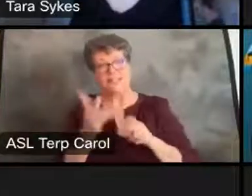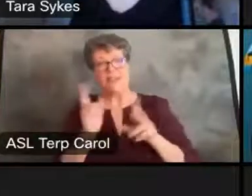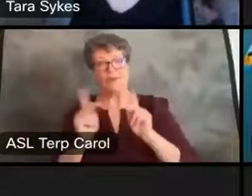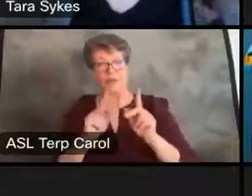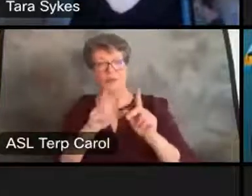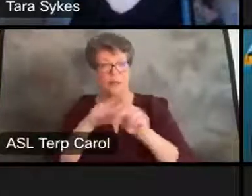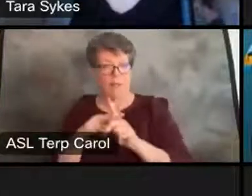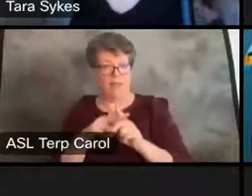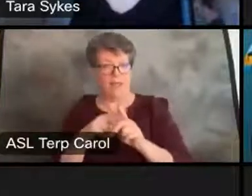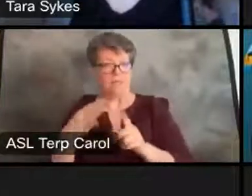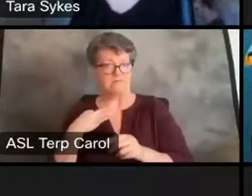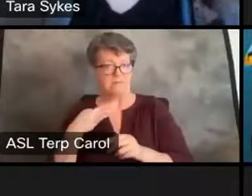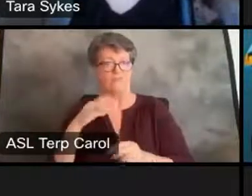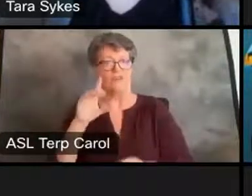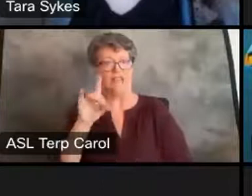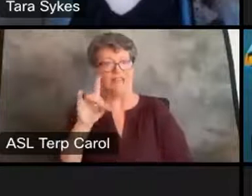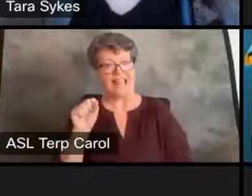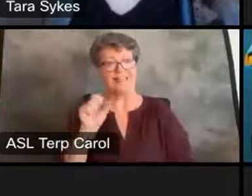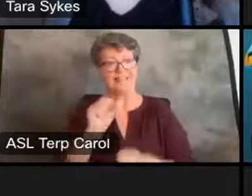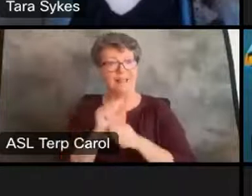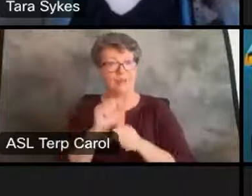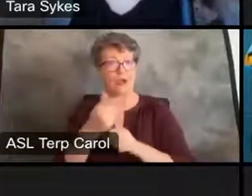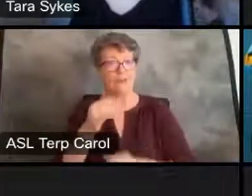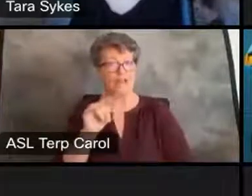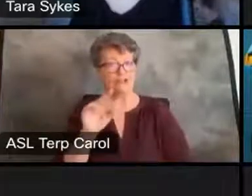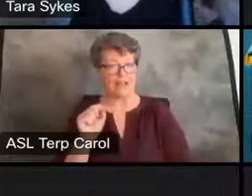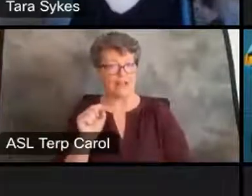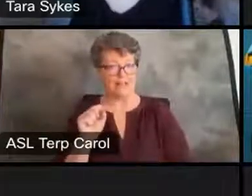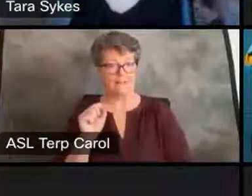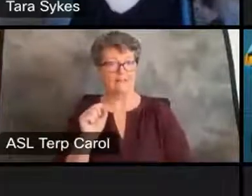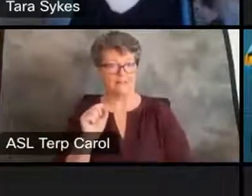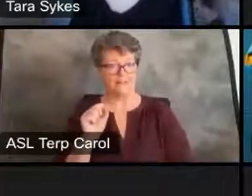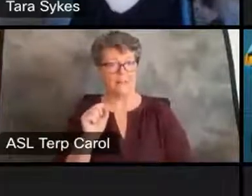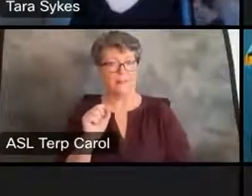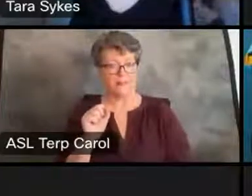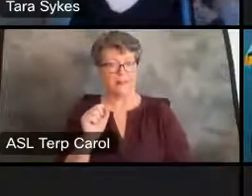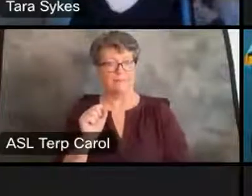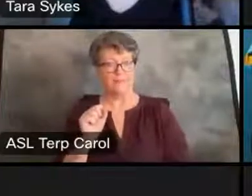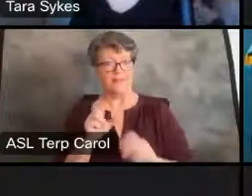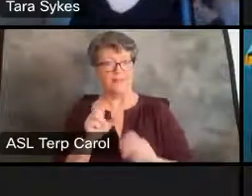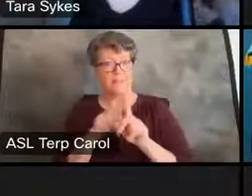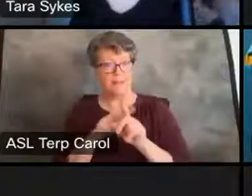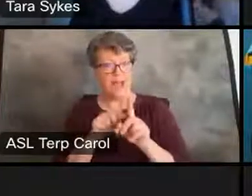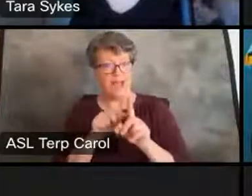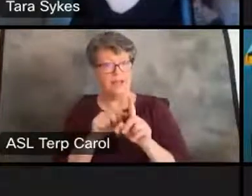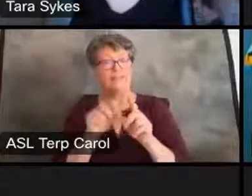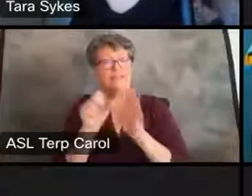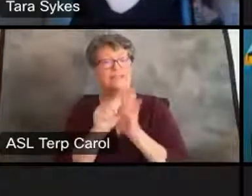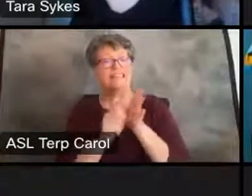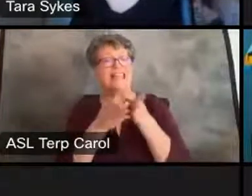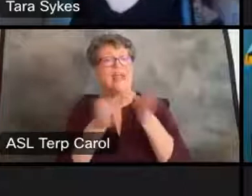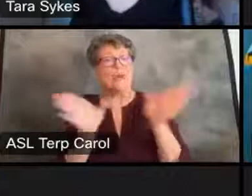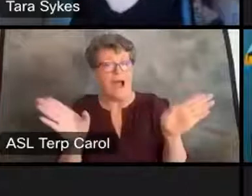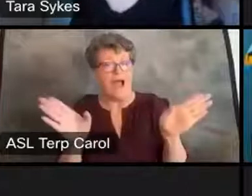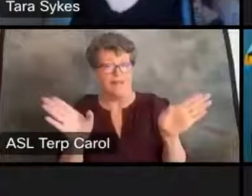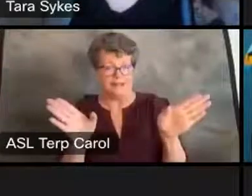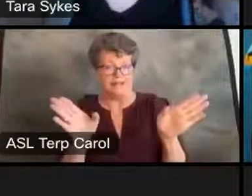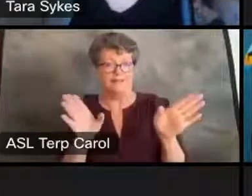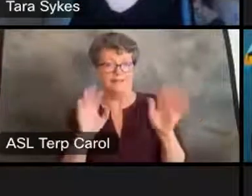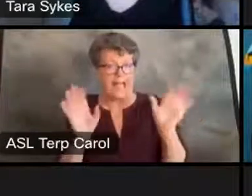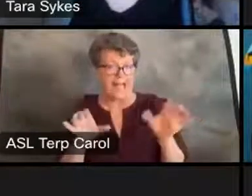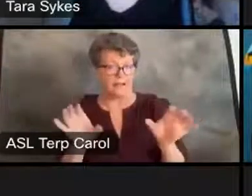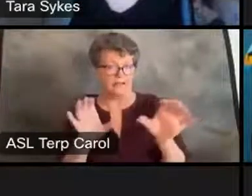and I received, it appears to be probably about 10 or so employment grants that were submitted that indicated Alta